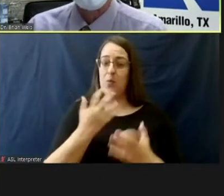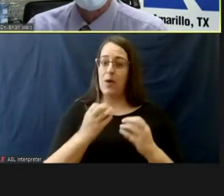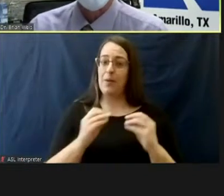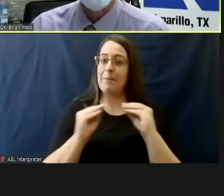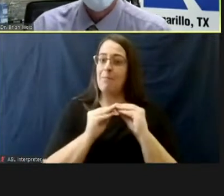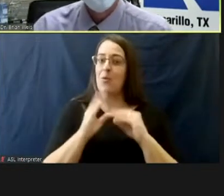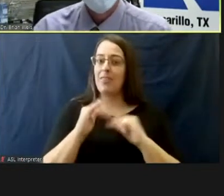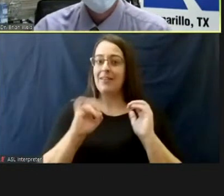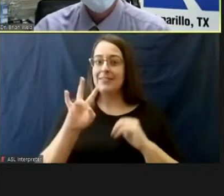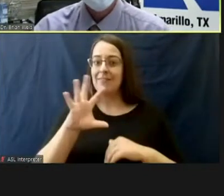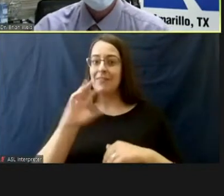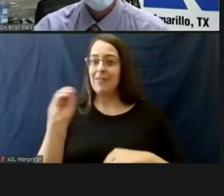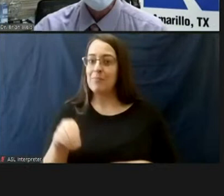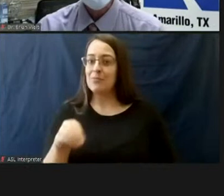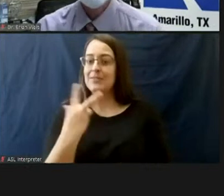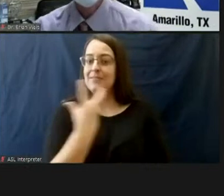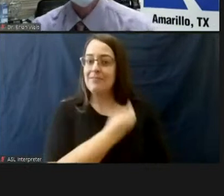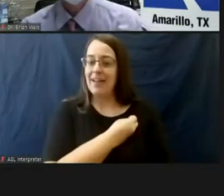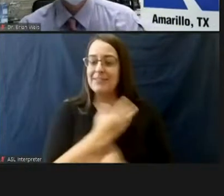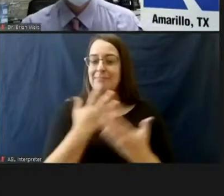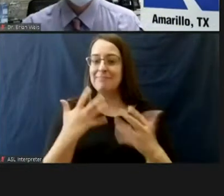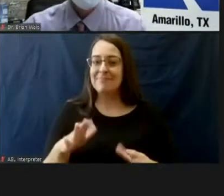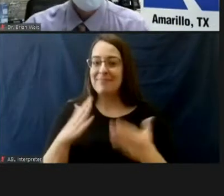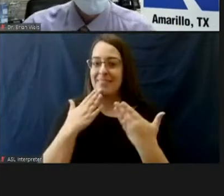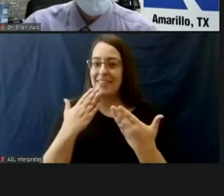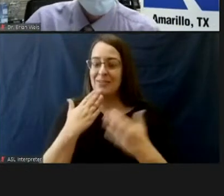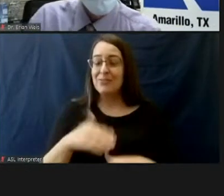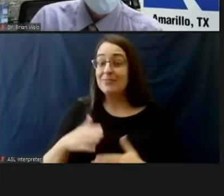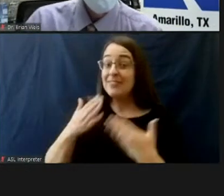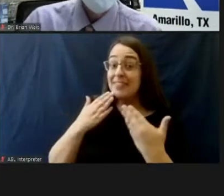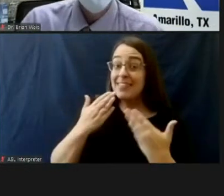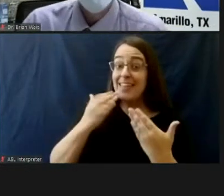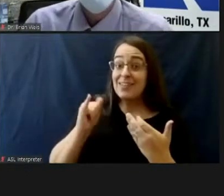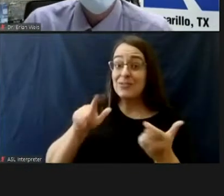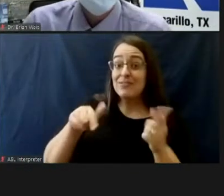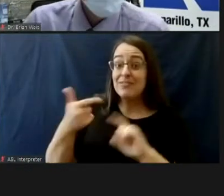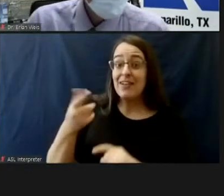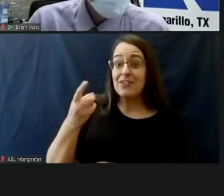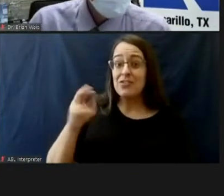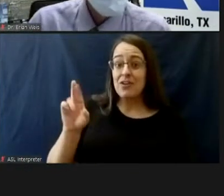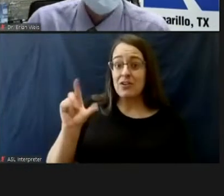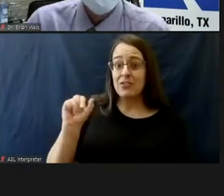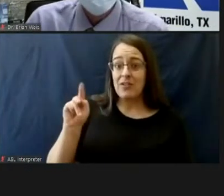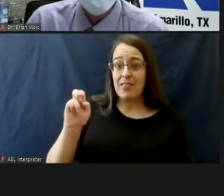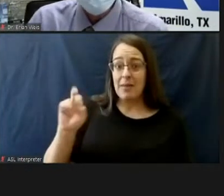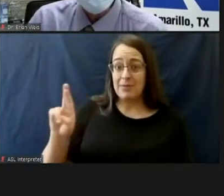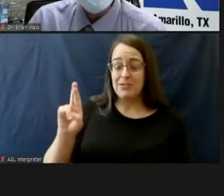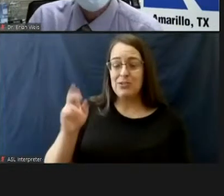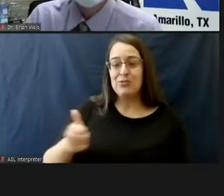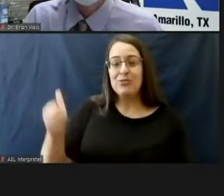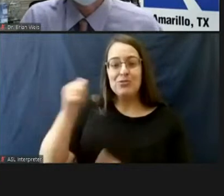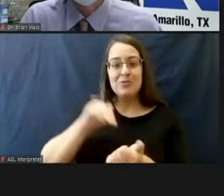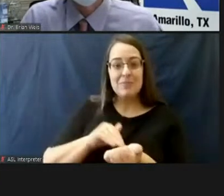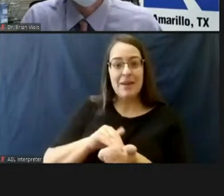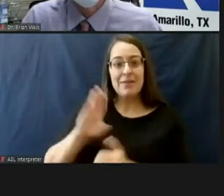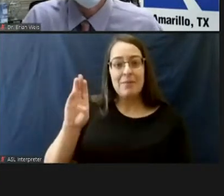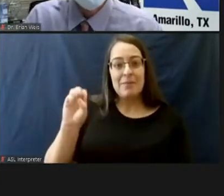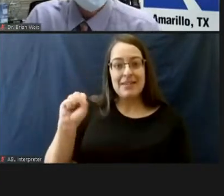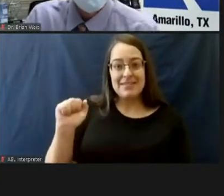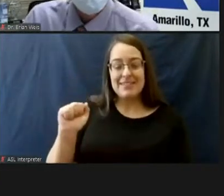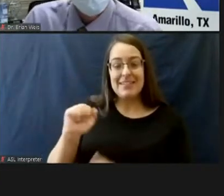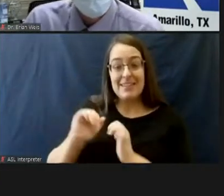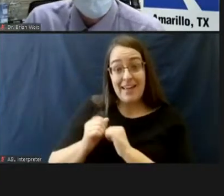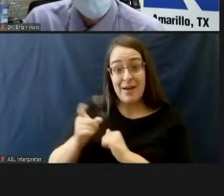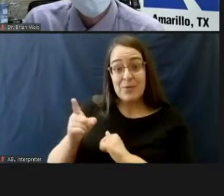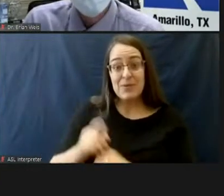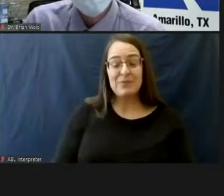have today. Thank you. Thank you, Dr. Weiss. We'll now go to Dr. Michael Lamentier, Chief Medical Officer for BSA. Dr. Lamentier, how are